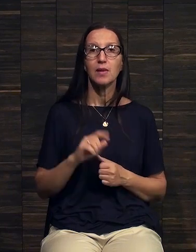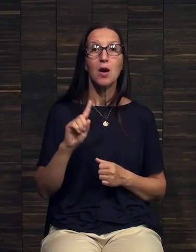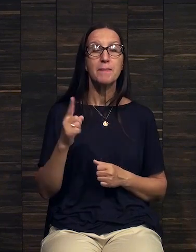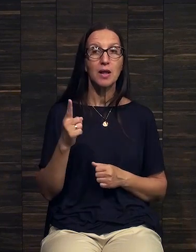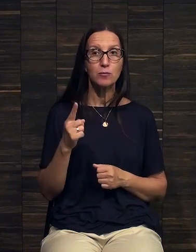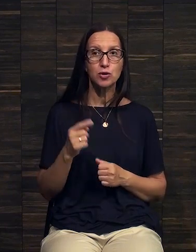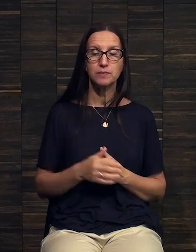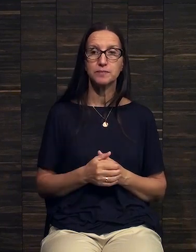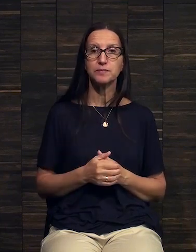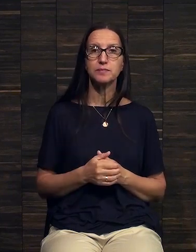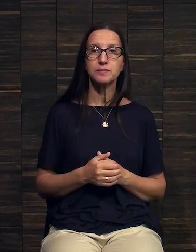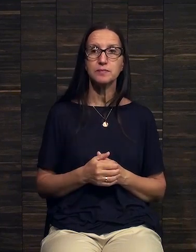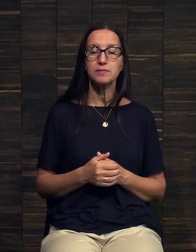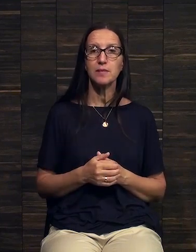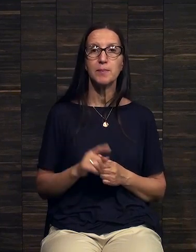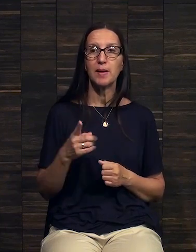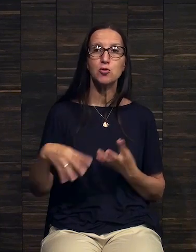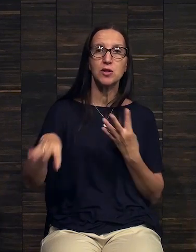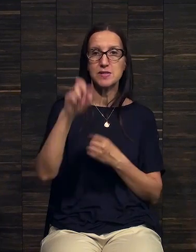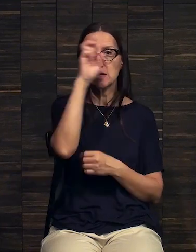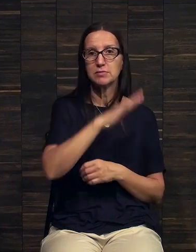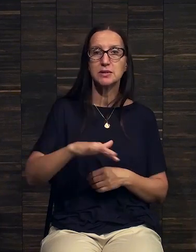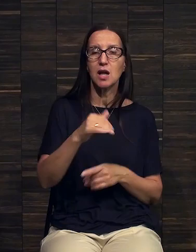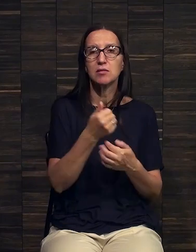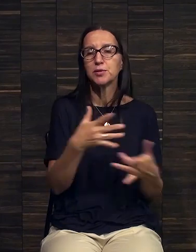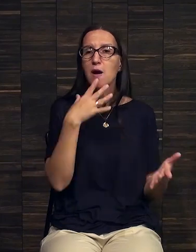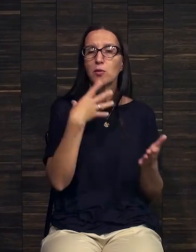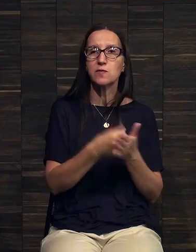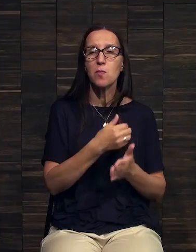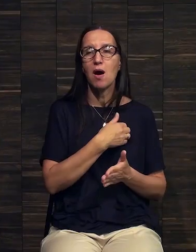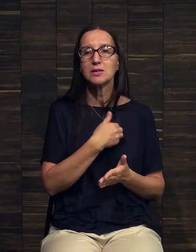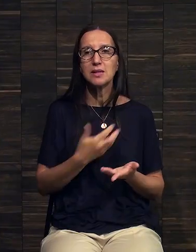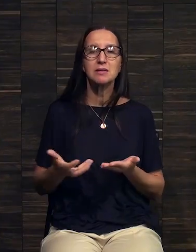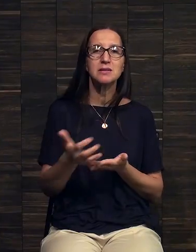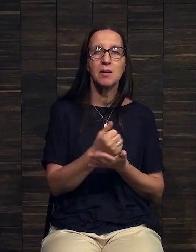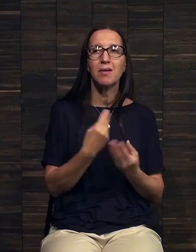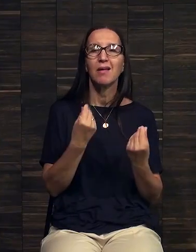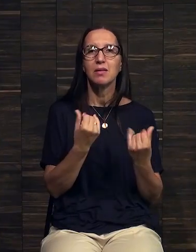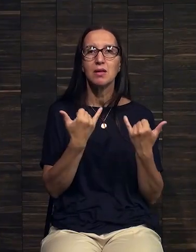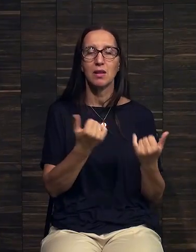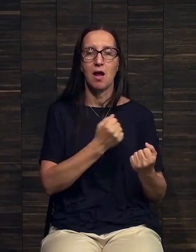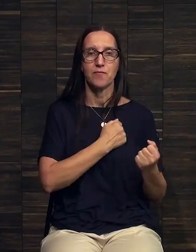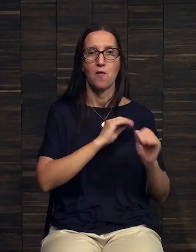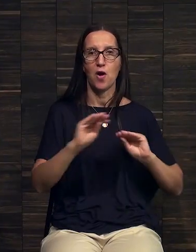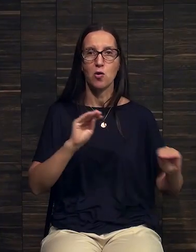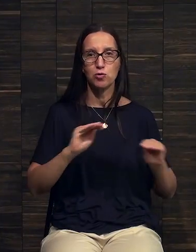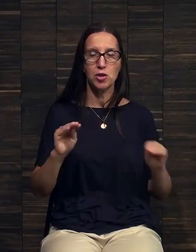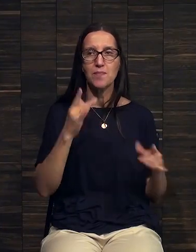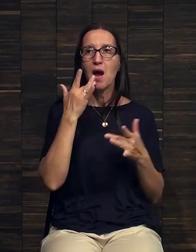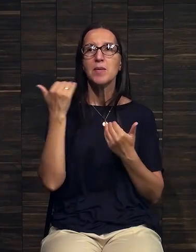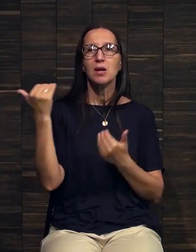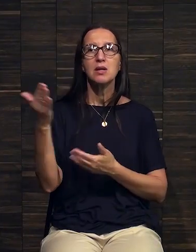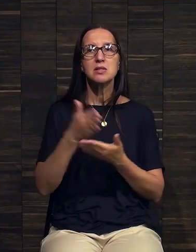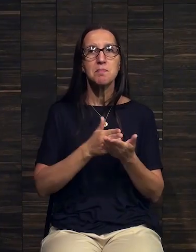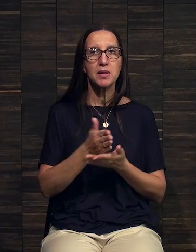the borrowing. For the loans, borrowing money for the war. All the countries, they're trying to